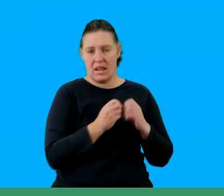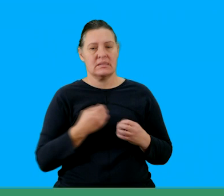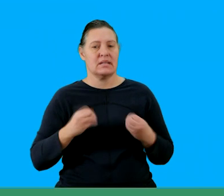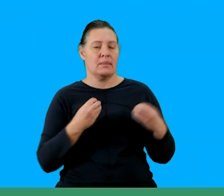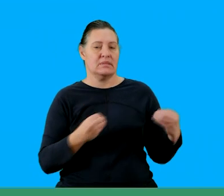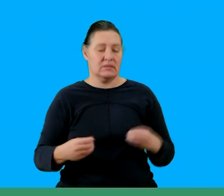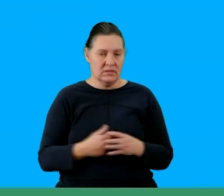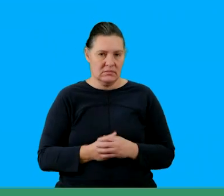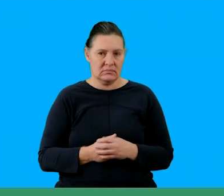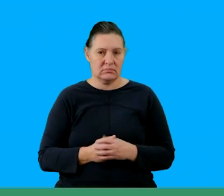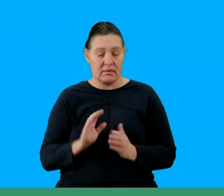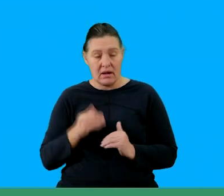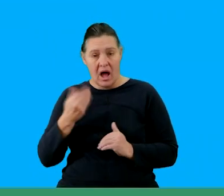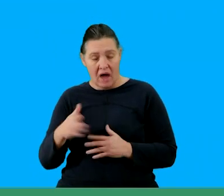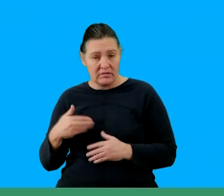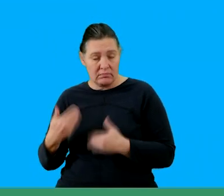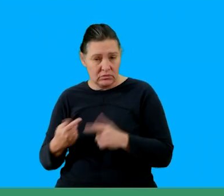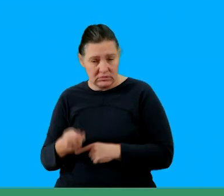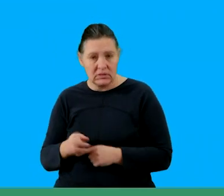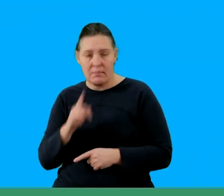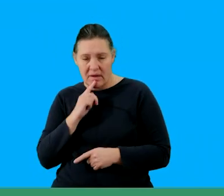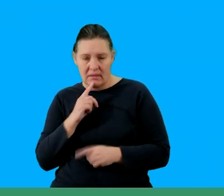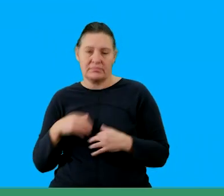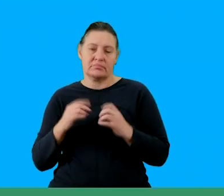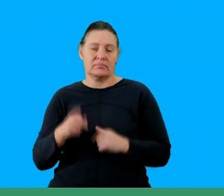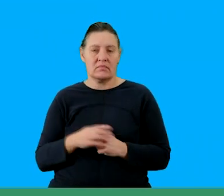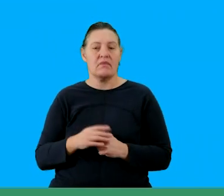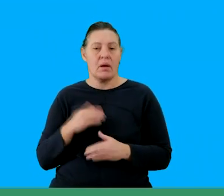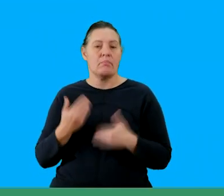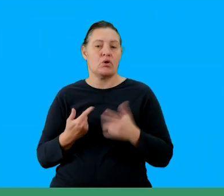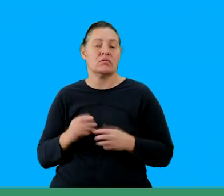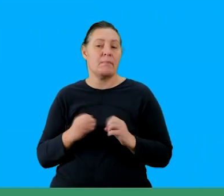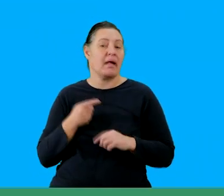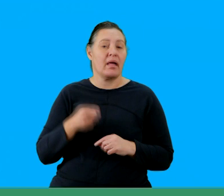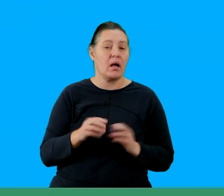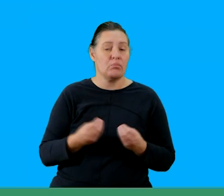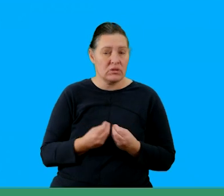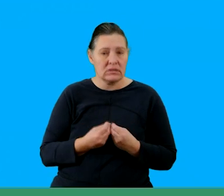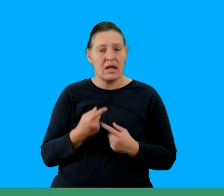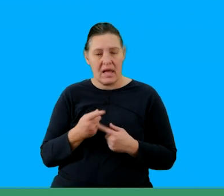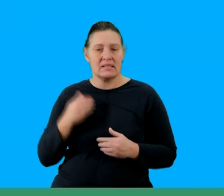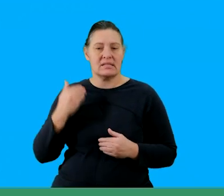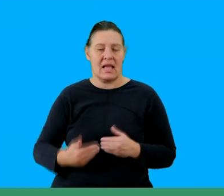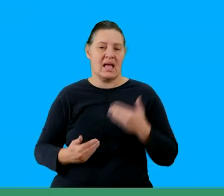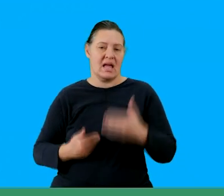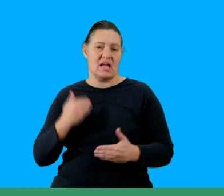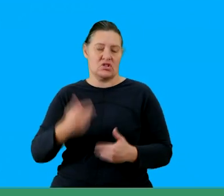product, and after the production process, meaning after a stage, because in the process of making the product, there are